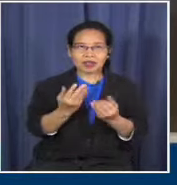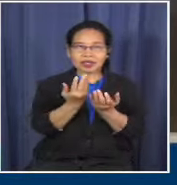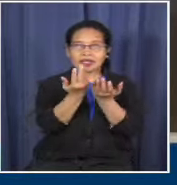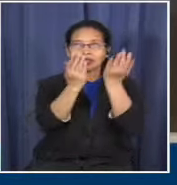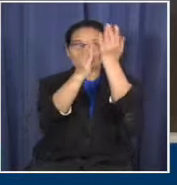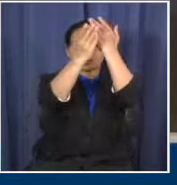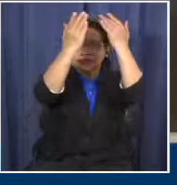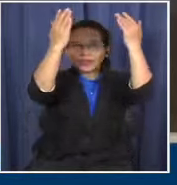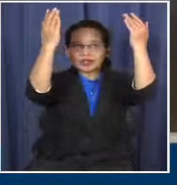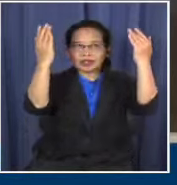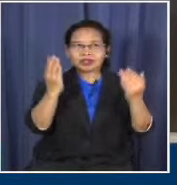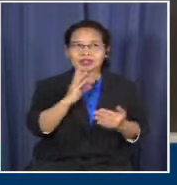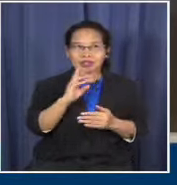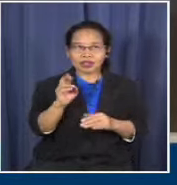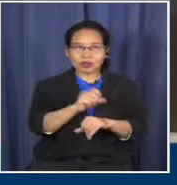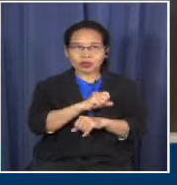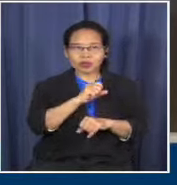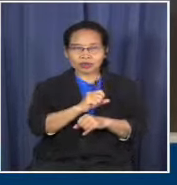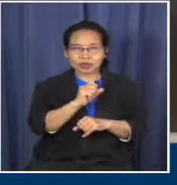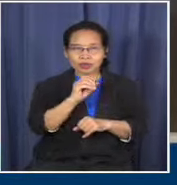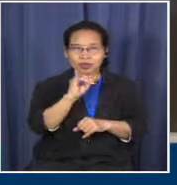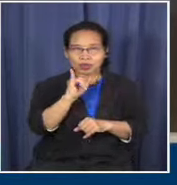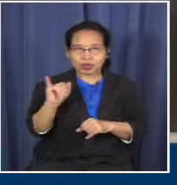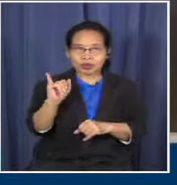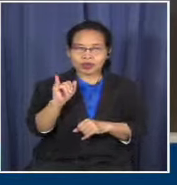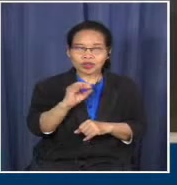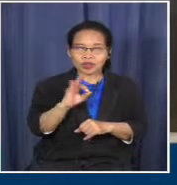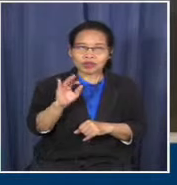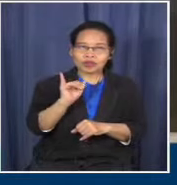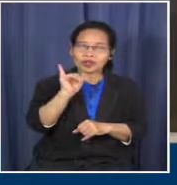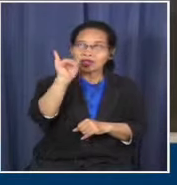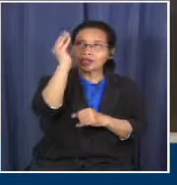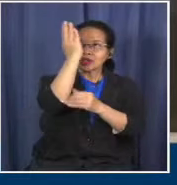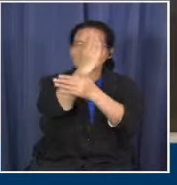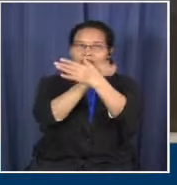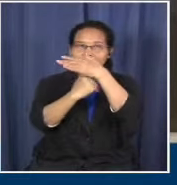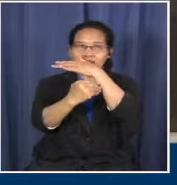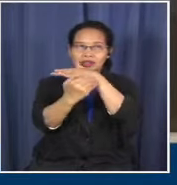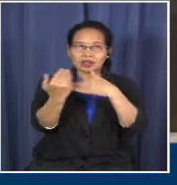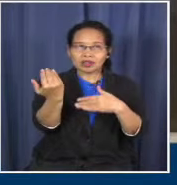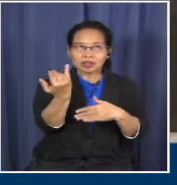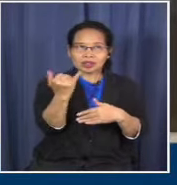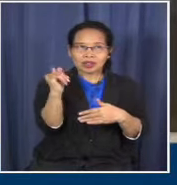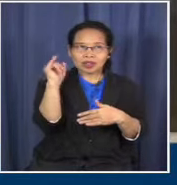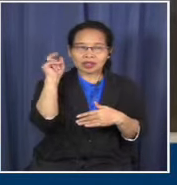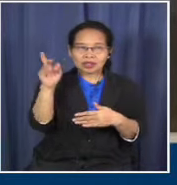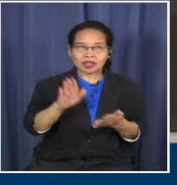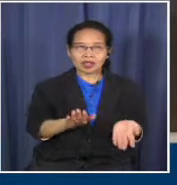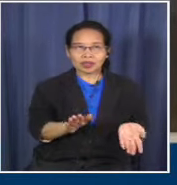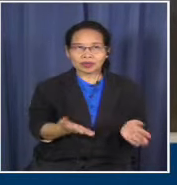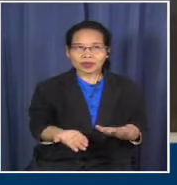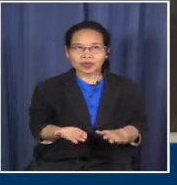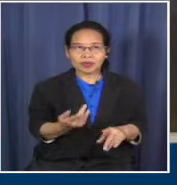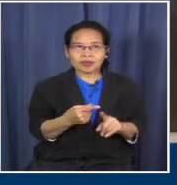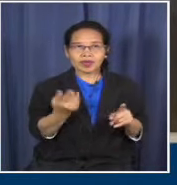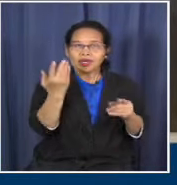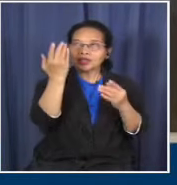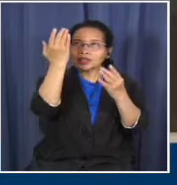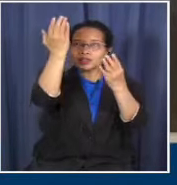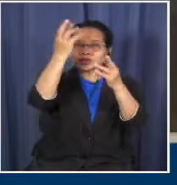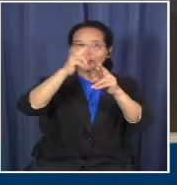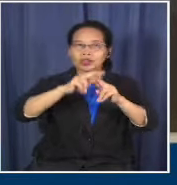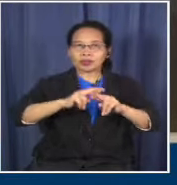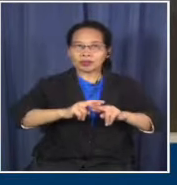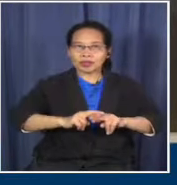the earth, and the heavens are the works of thine hands. They shall perish, but